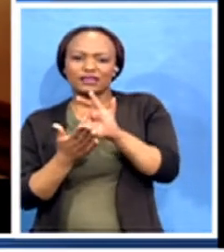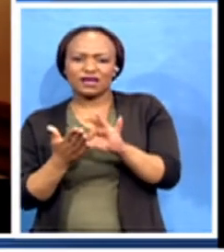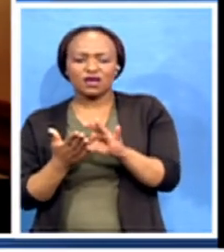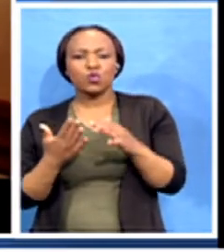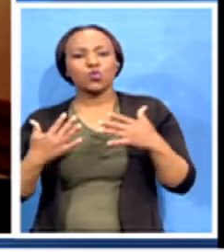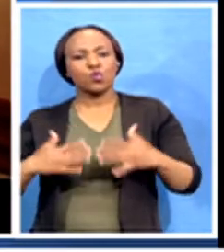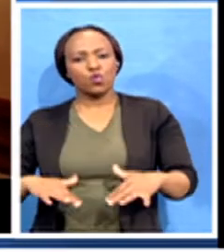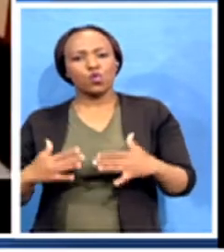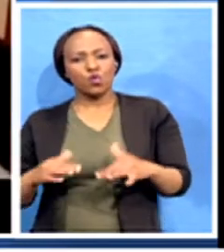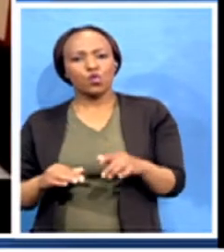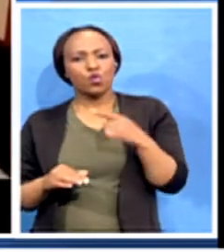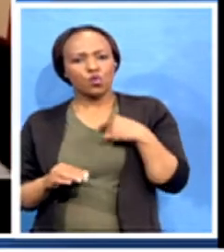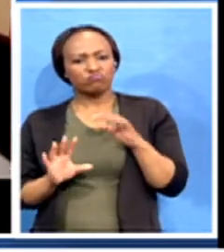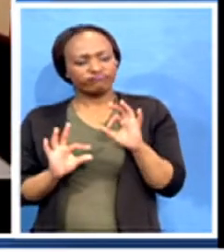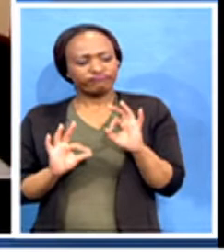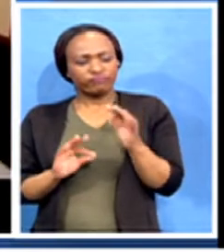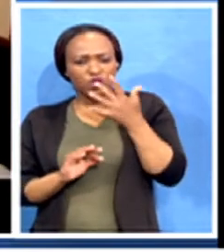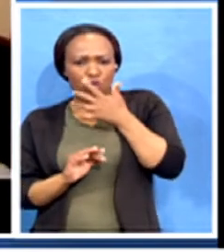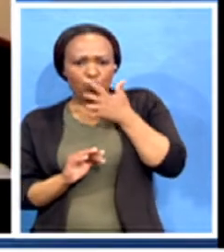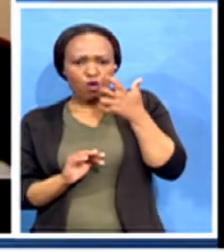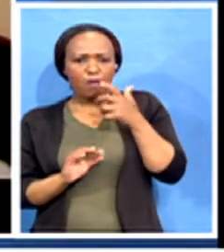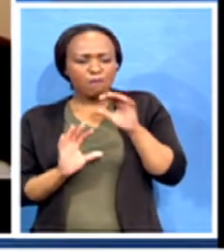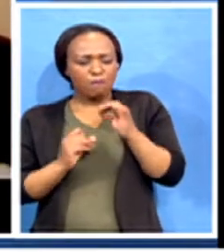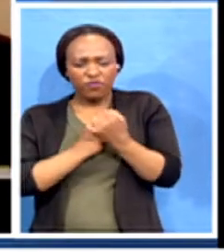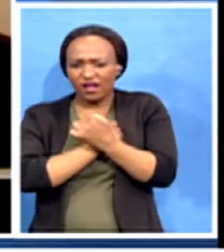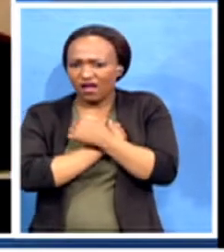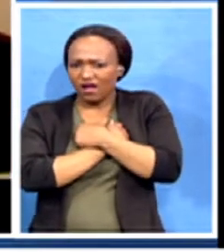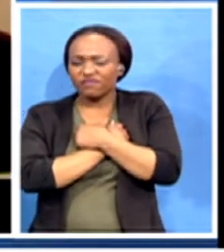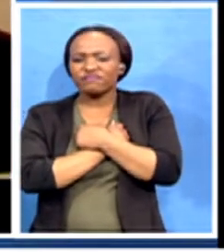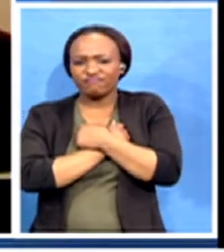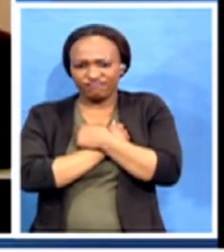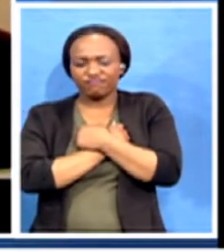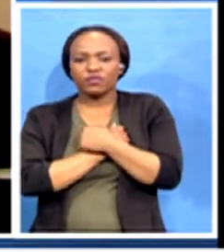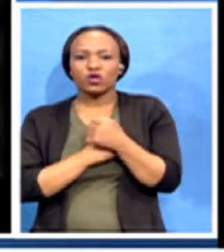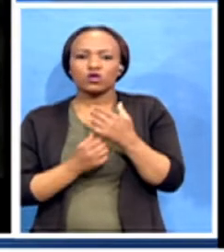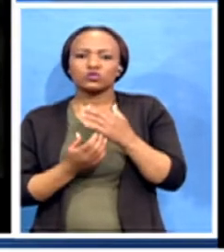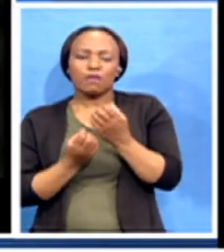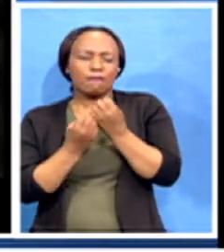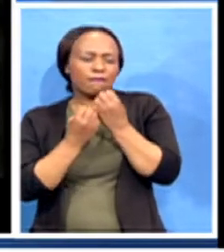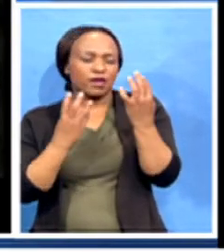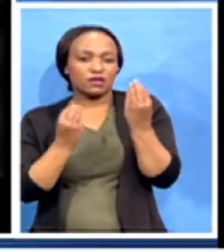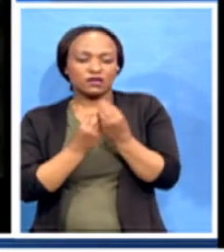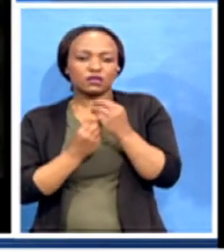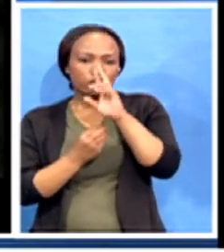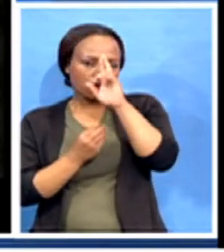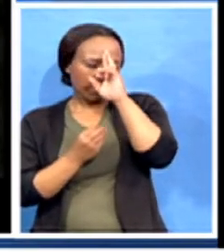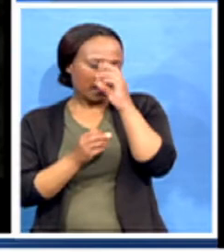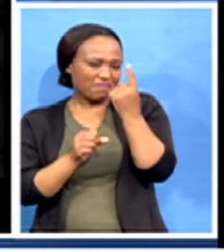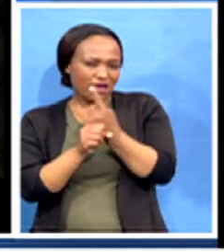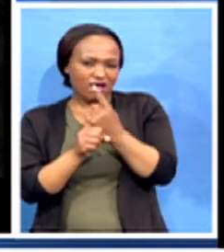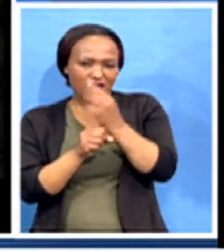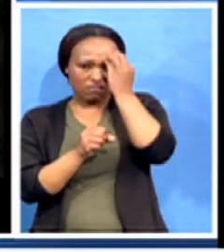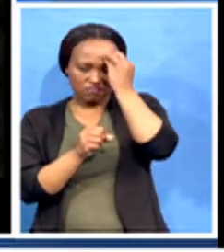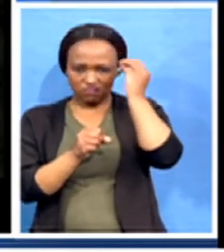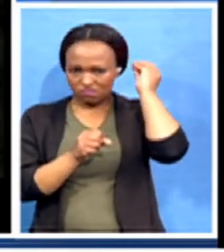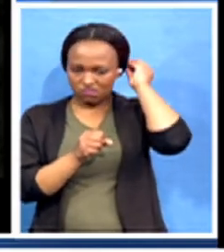such warmth and such love. And those are the many things that we will always remember him, that